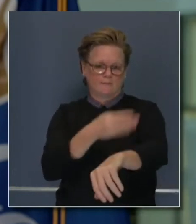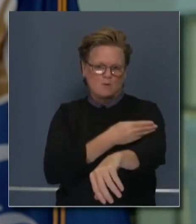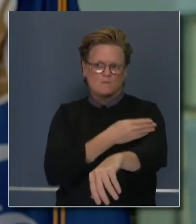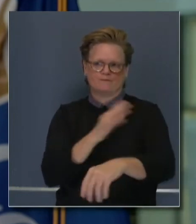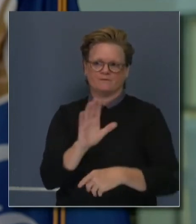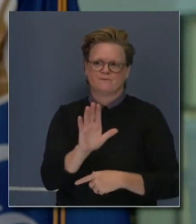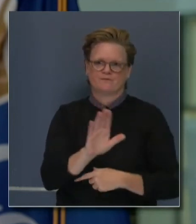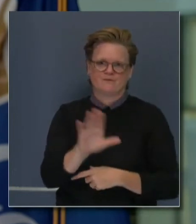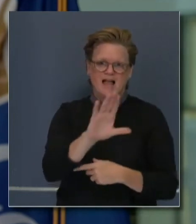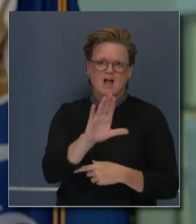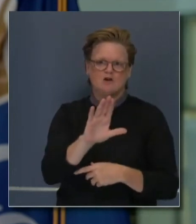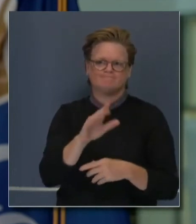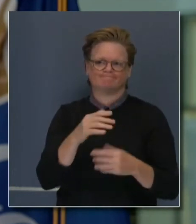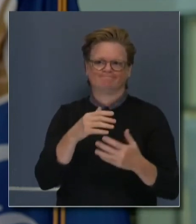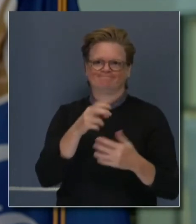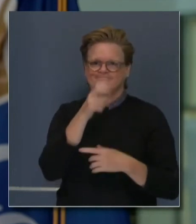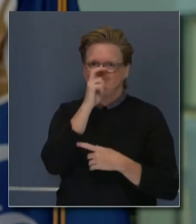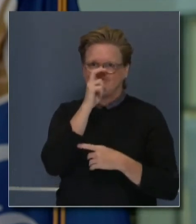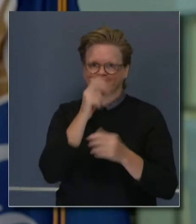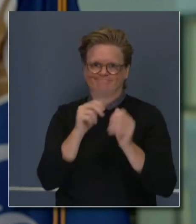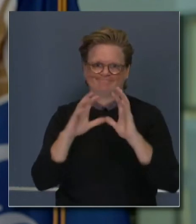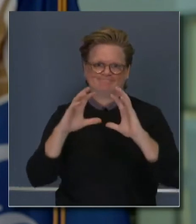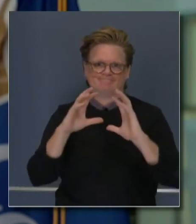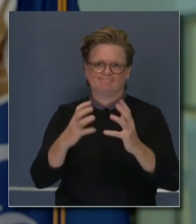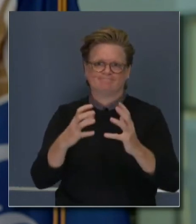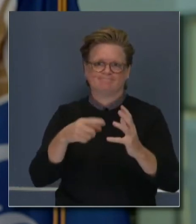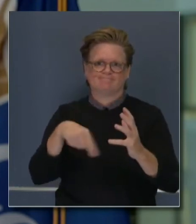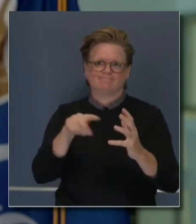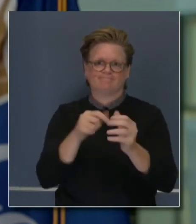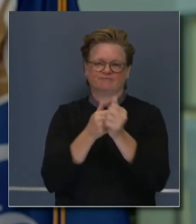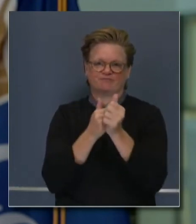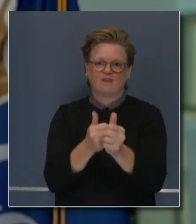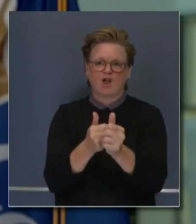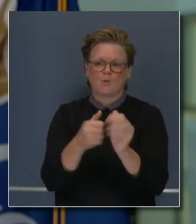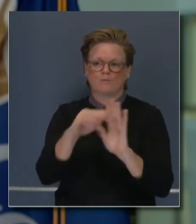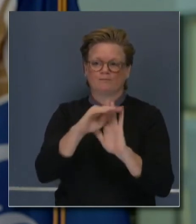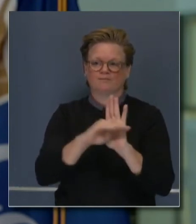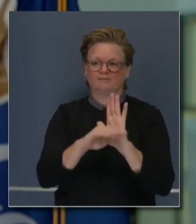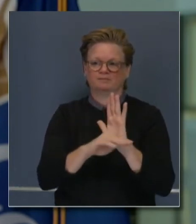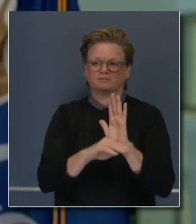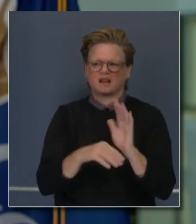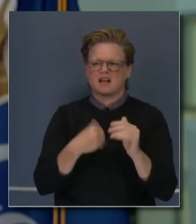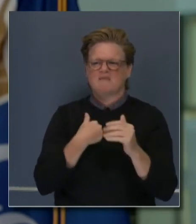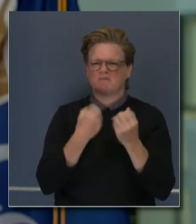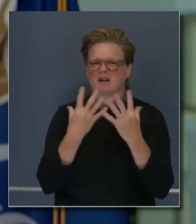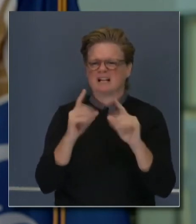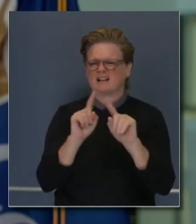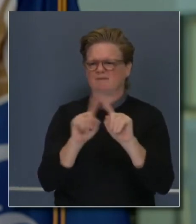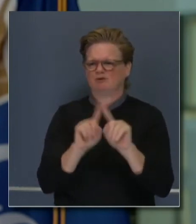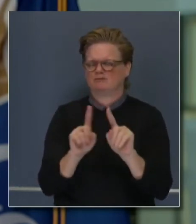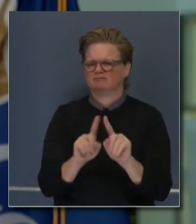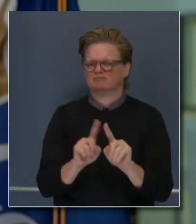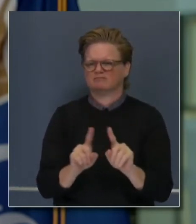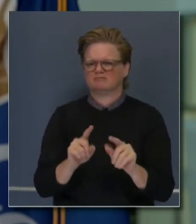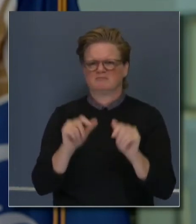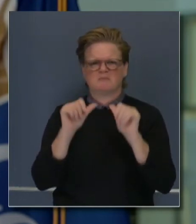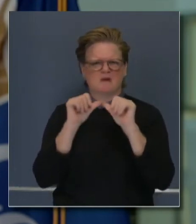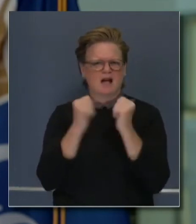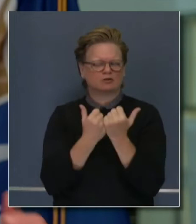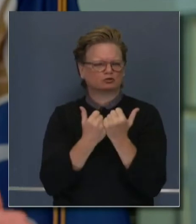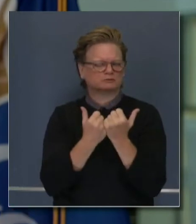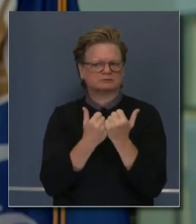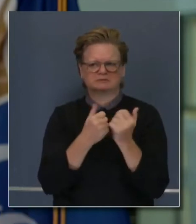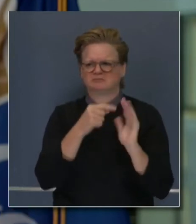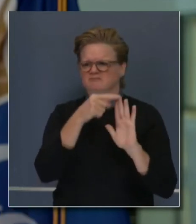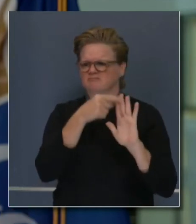government leaders, many different agencies that have been very proactive, that haven't just been